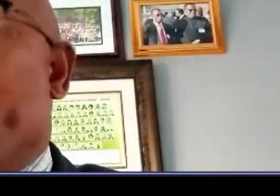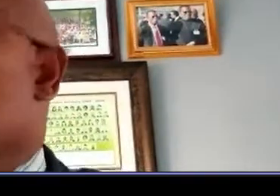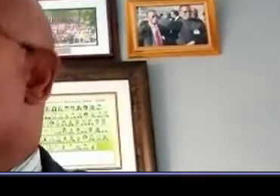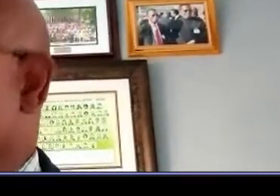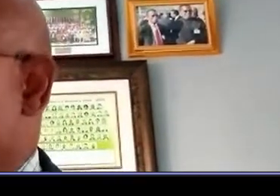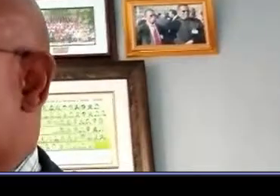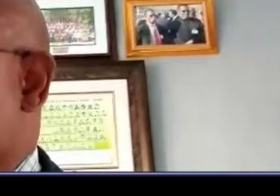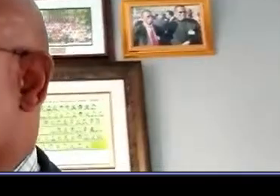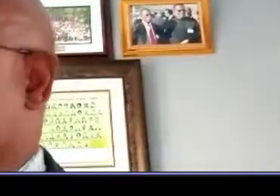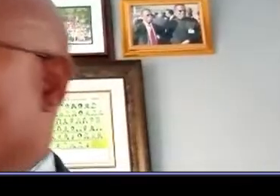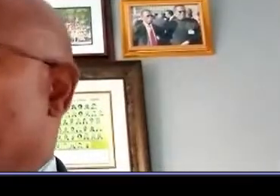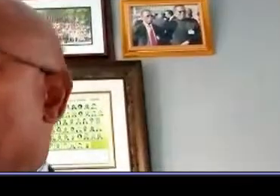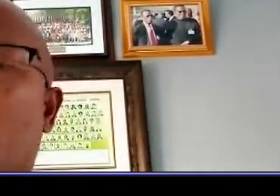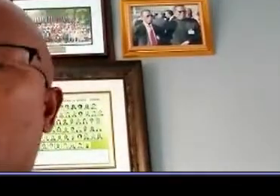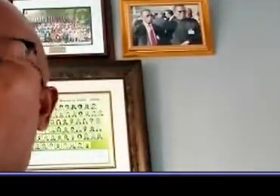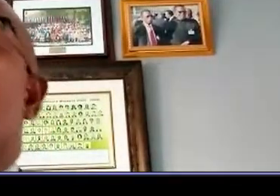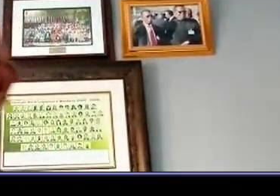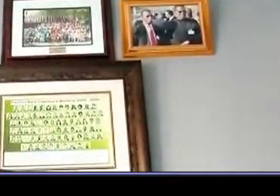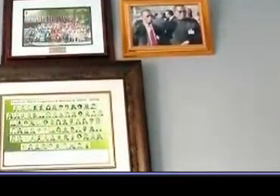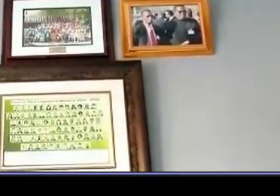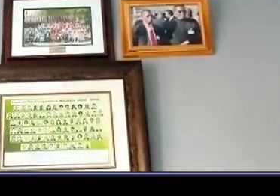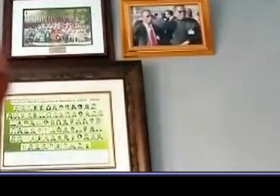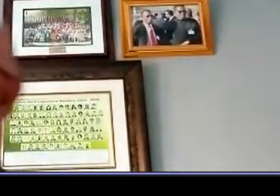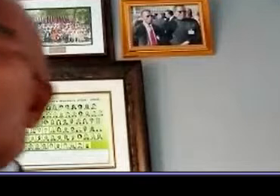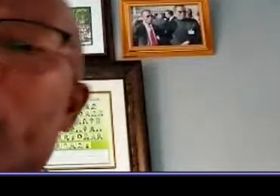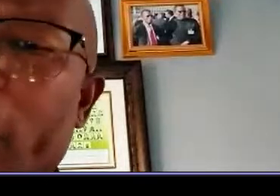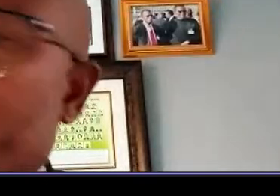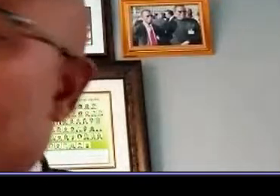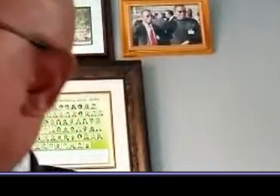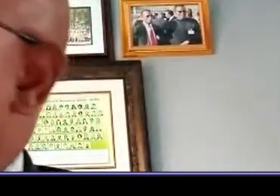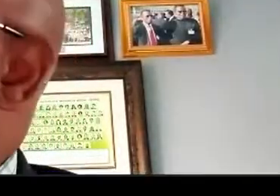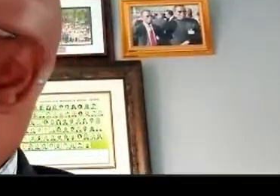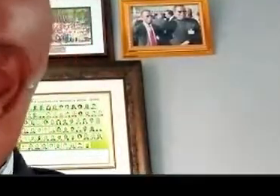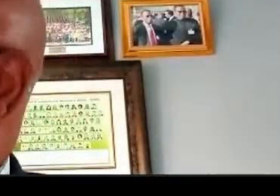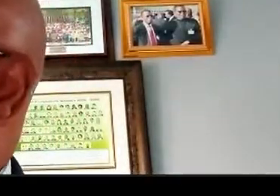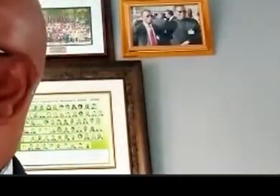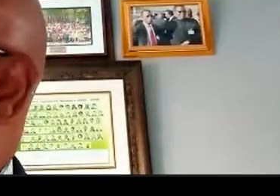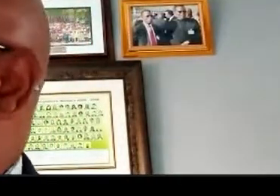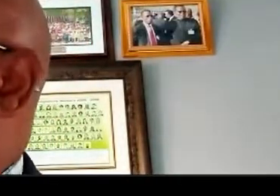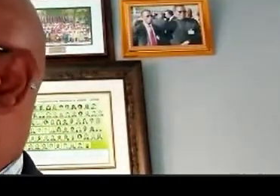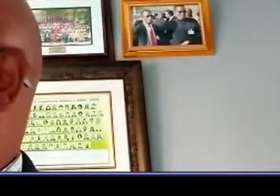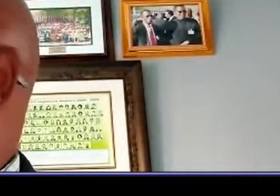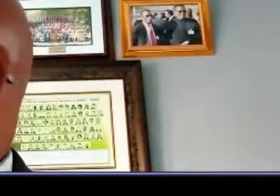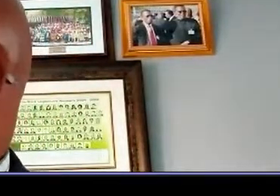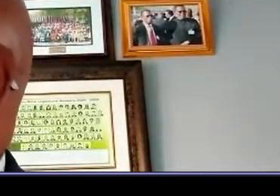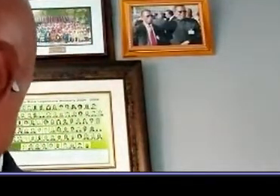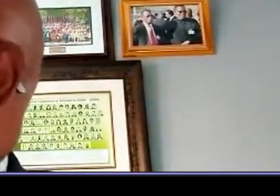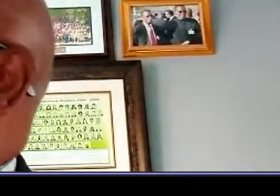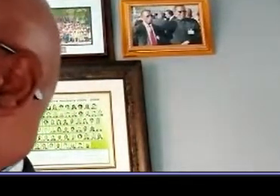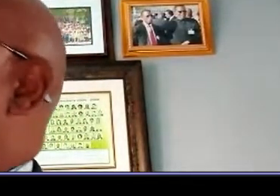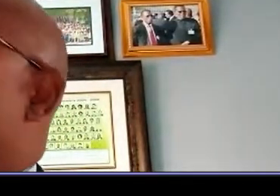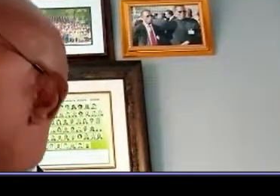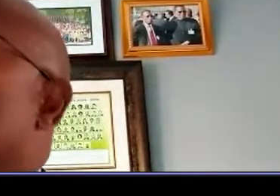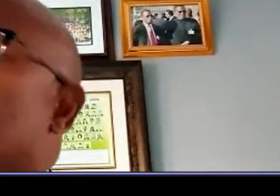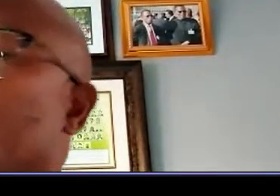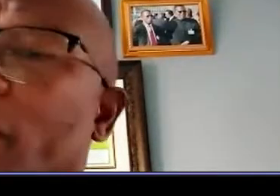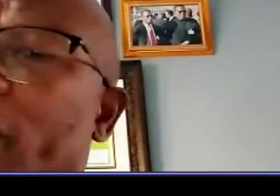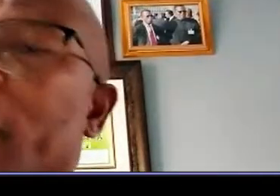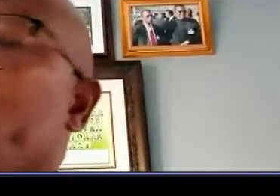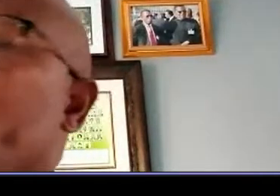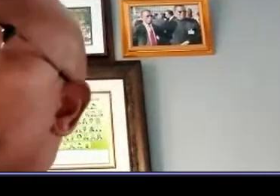Honourable Chairperson, honourable members and our esteemed guests, the recent floods